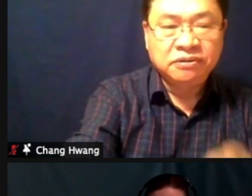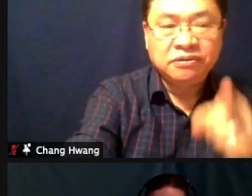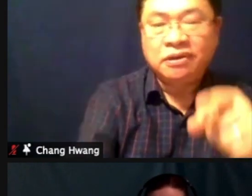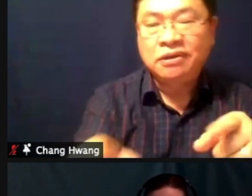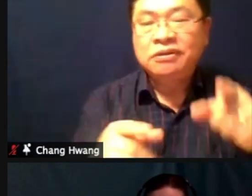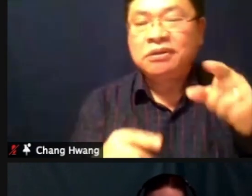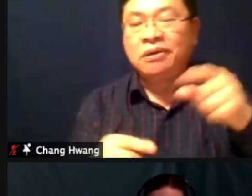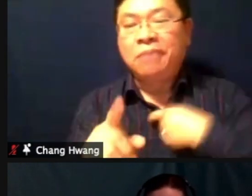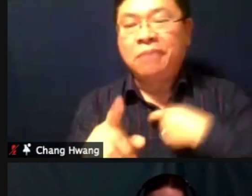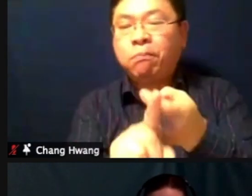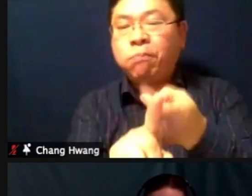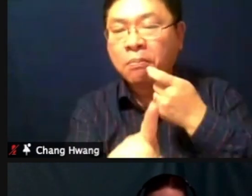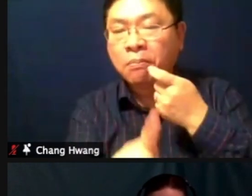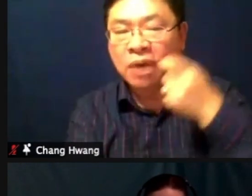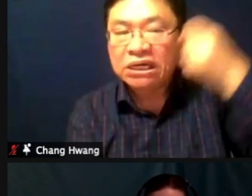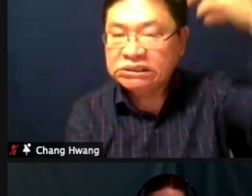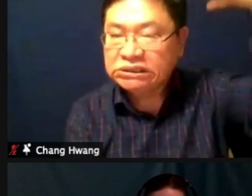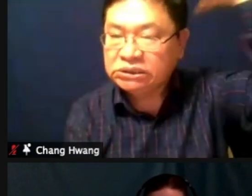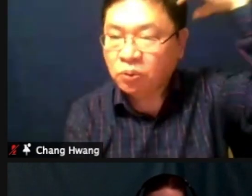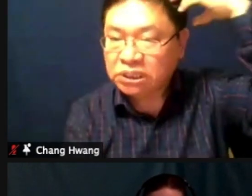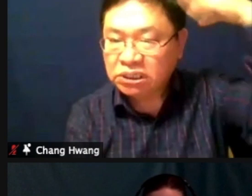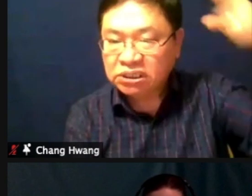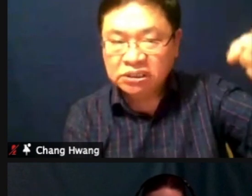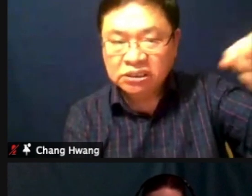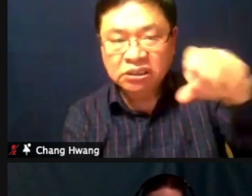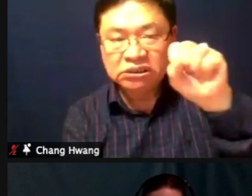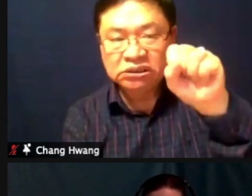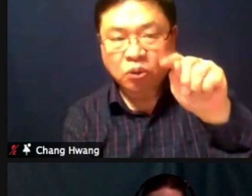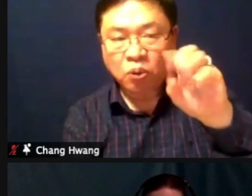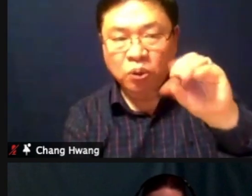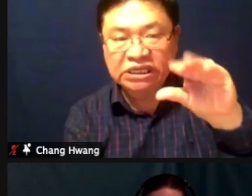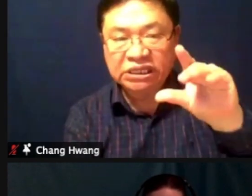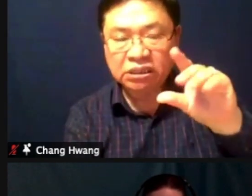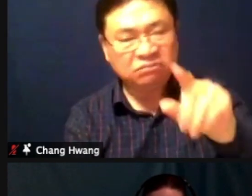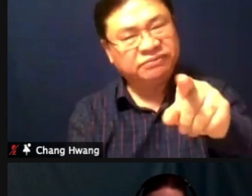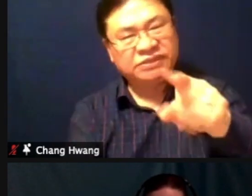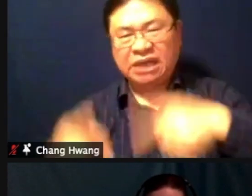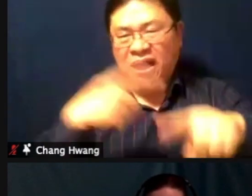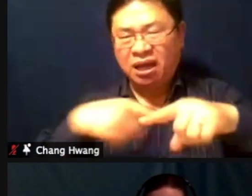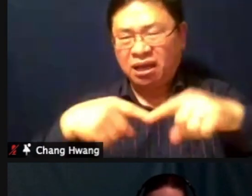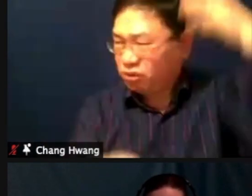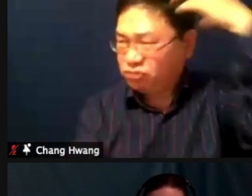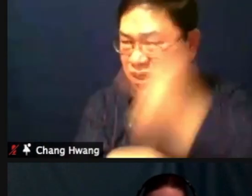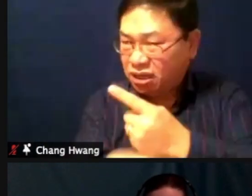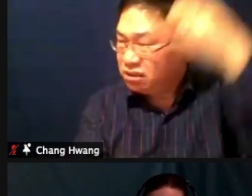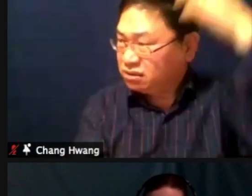You might be wondering how to understand and how to interpret that notation. So I'll give you a little bit of history. This comes from a linguist, Stokey.